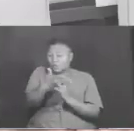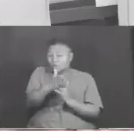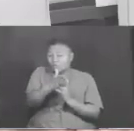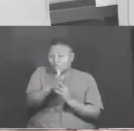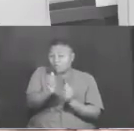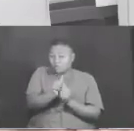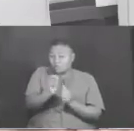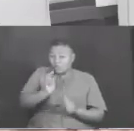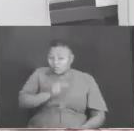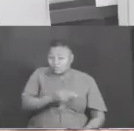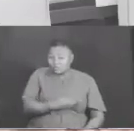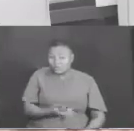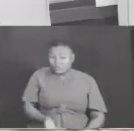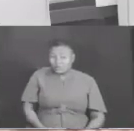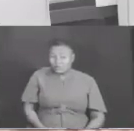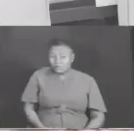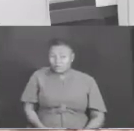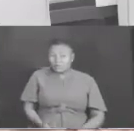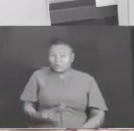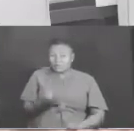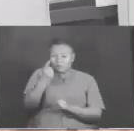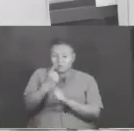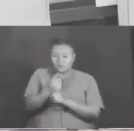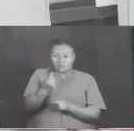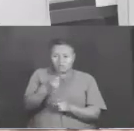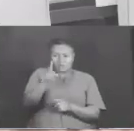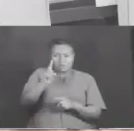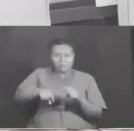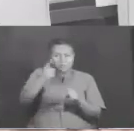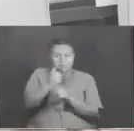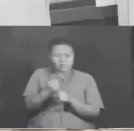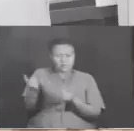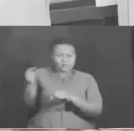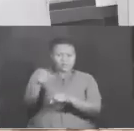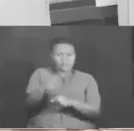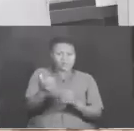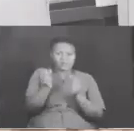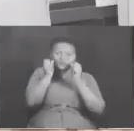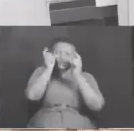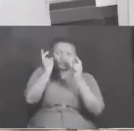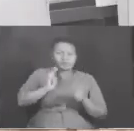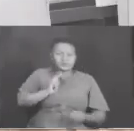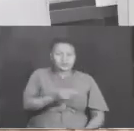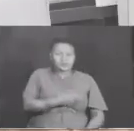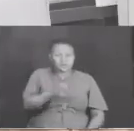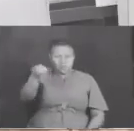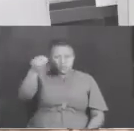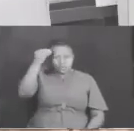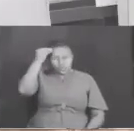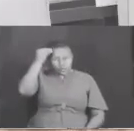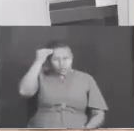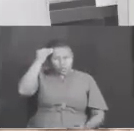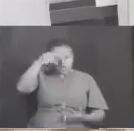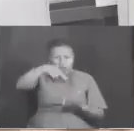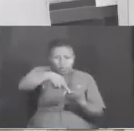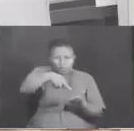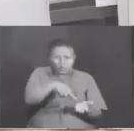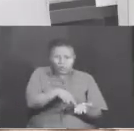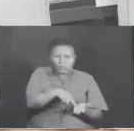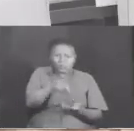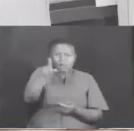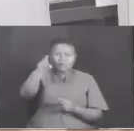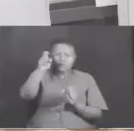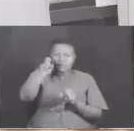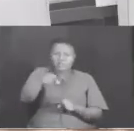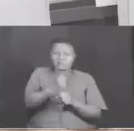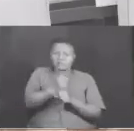of the House? You can't just come and spring a surprise on us. The rules are applicable to you. You are supposed to make the statement